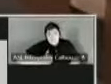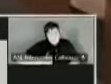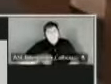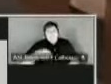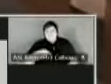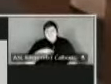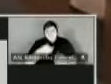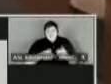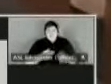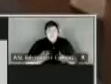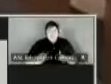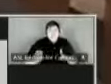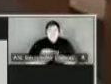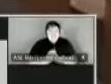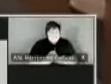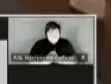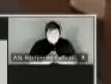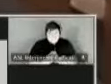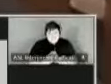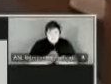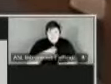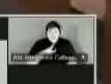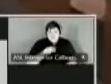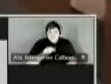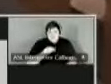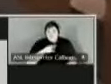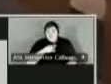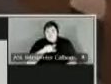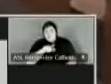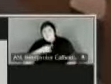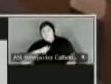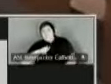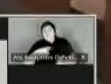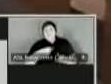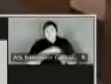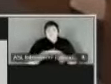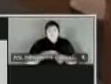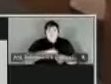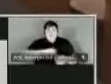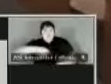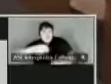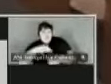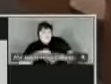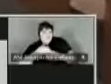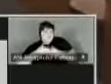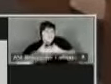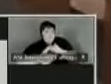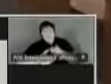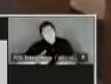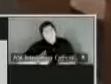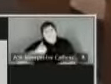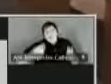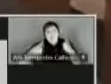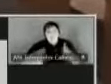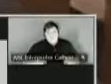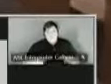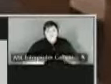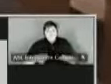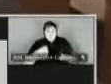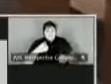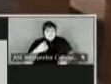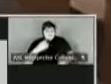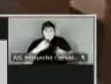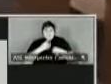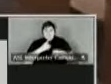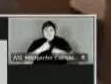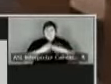elections. We clearly know that data security and integrity is important to every Oregonian, regardless of where you live, and that